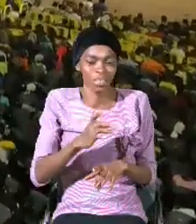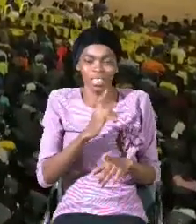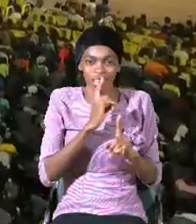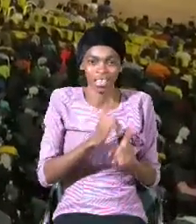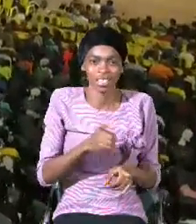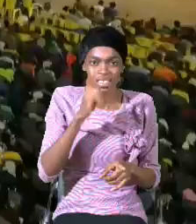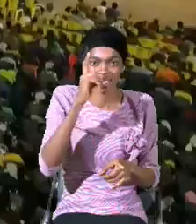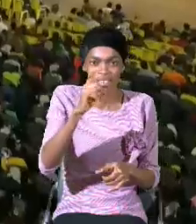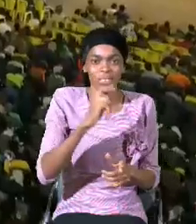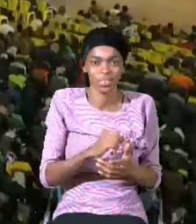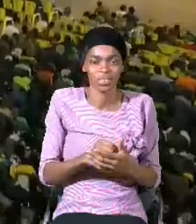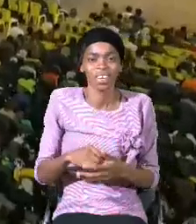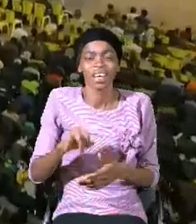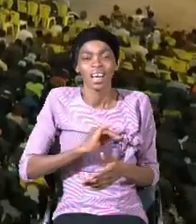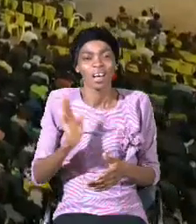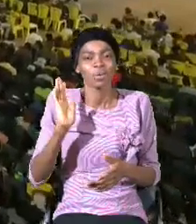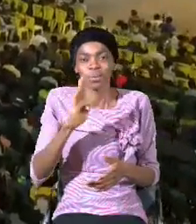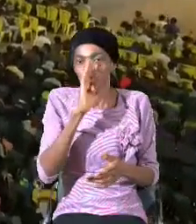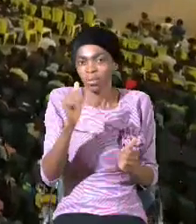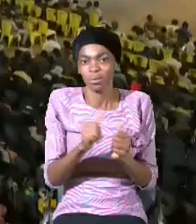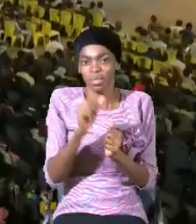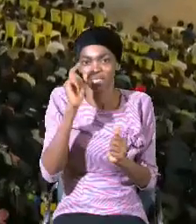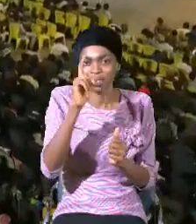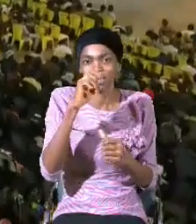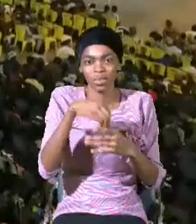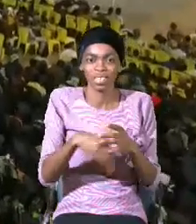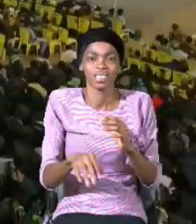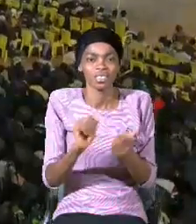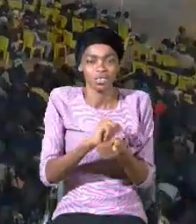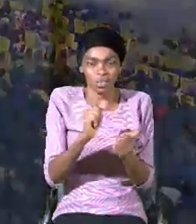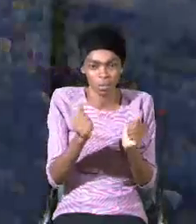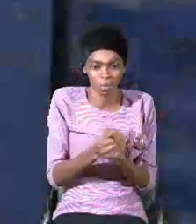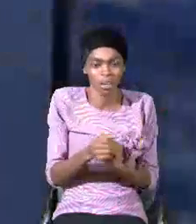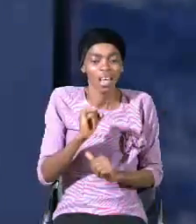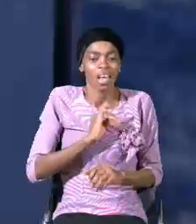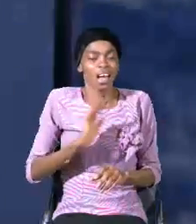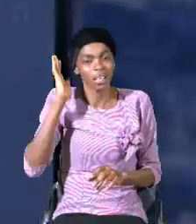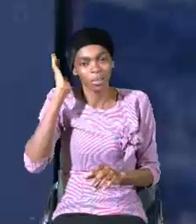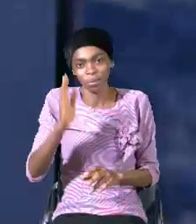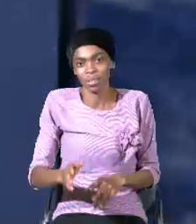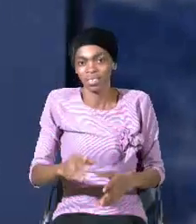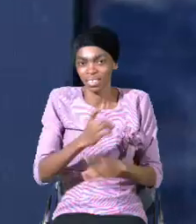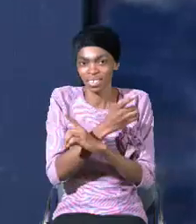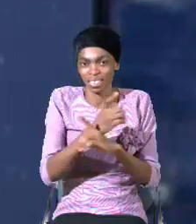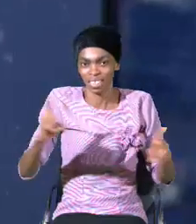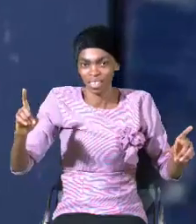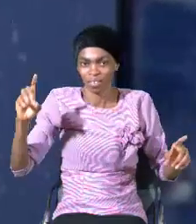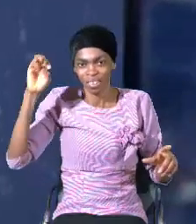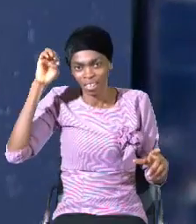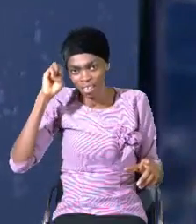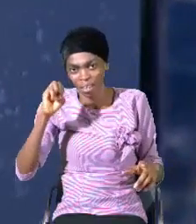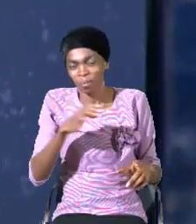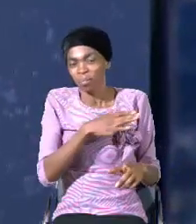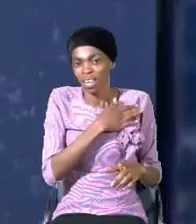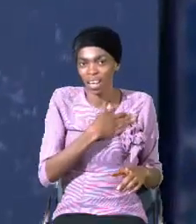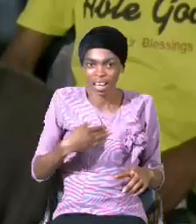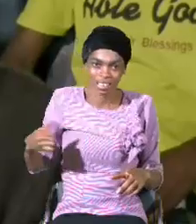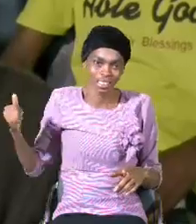are not alone anymore. I will deliver him and honor him. And honor